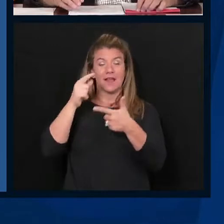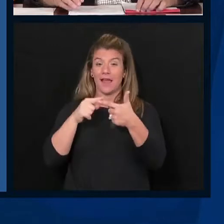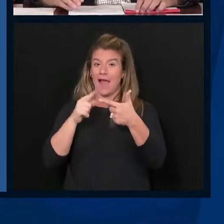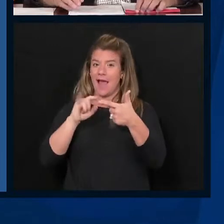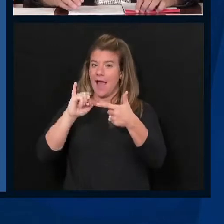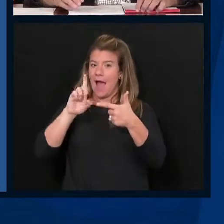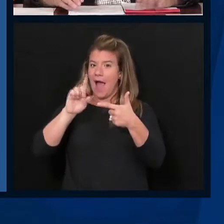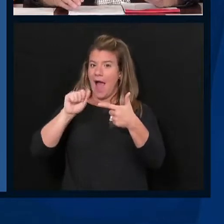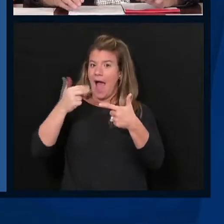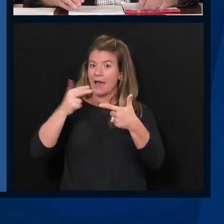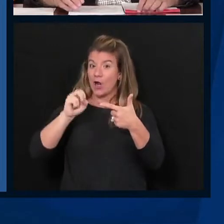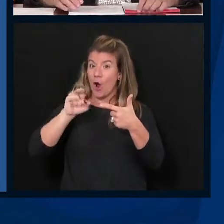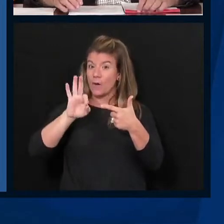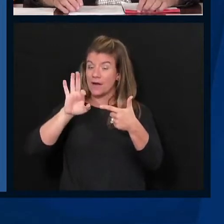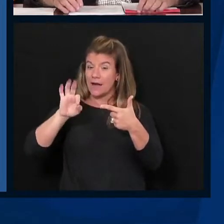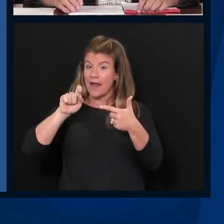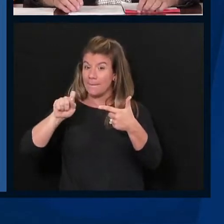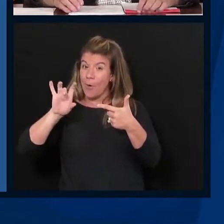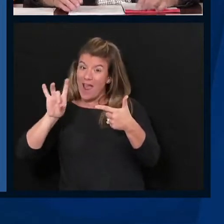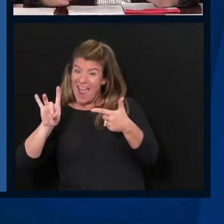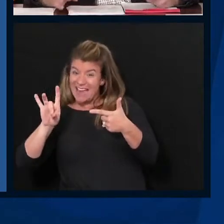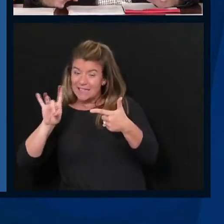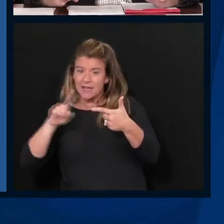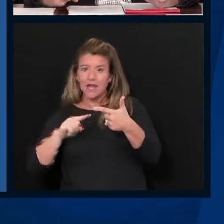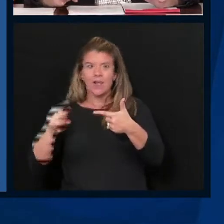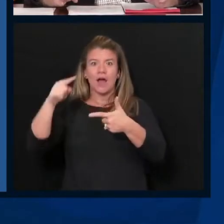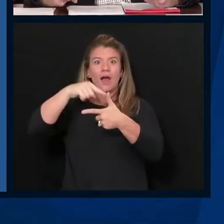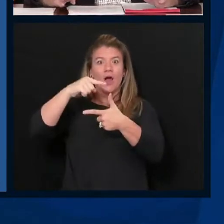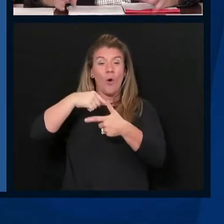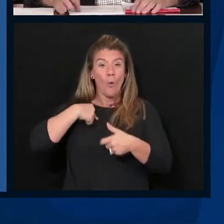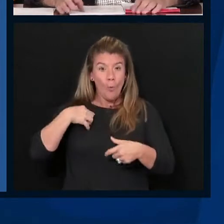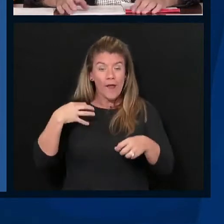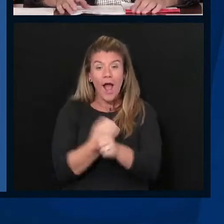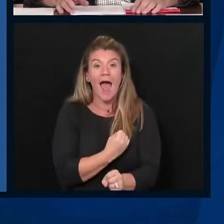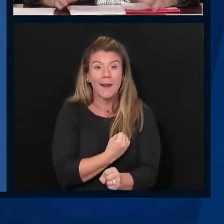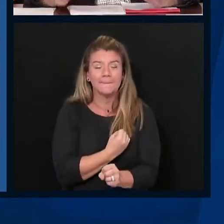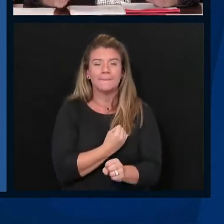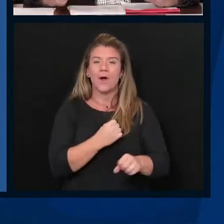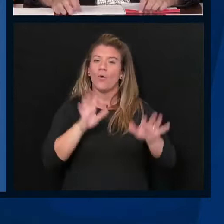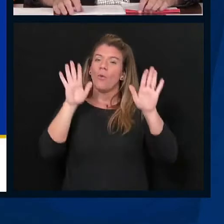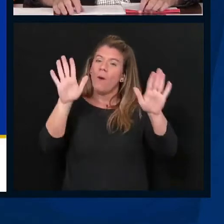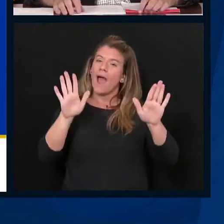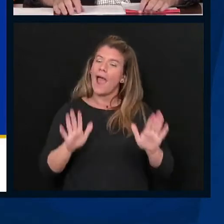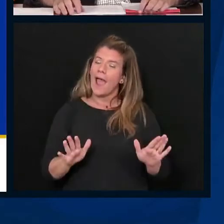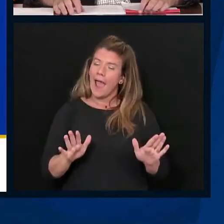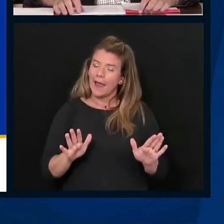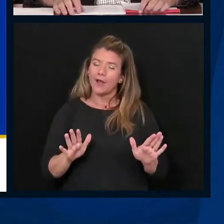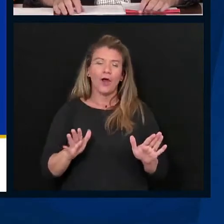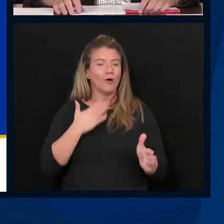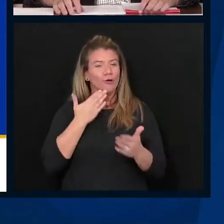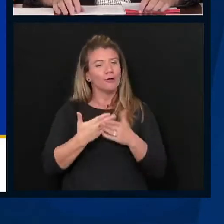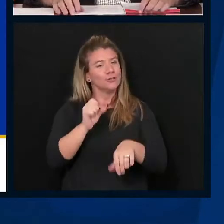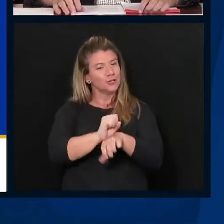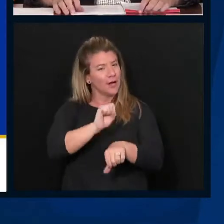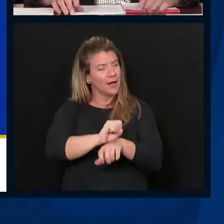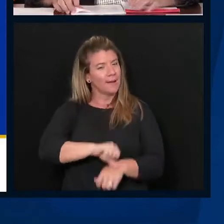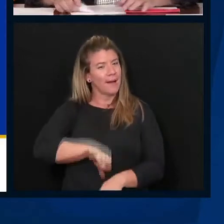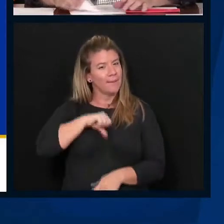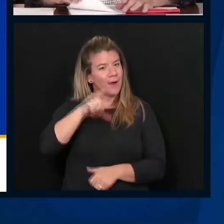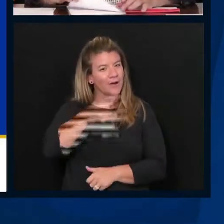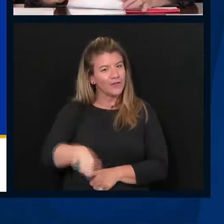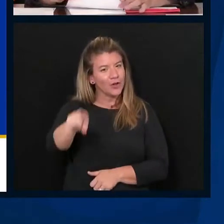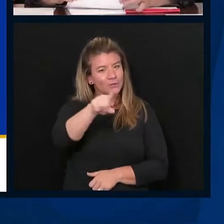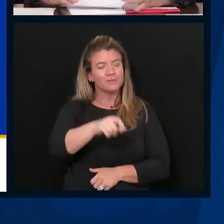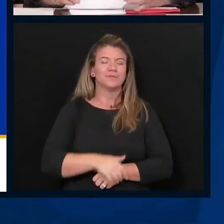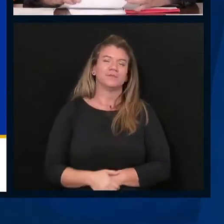at 99.8, so you got them, West Virginia. Way to go. Really proud of you. And